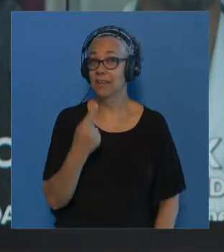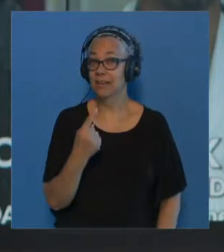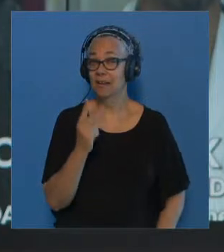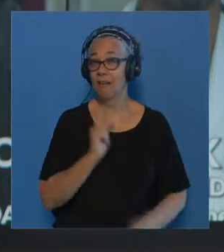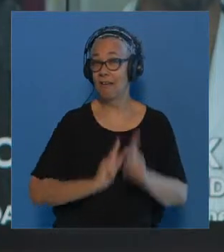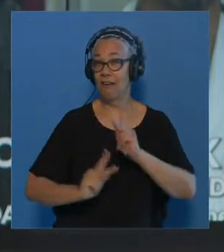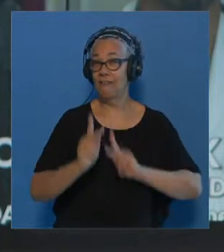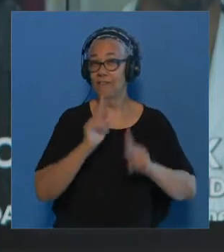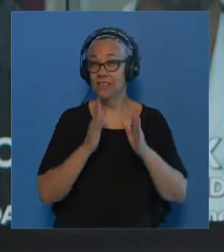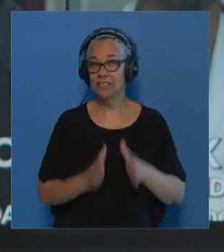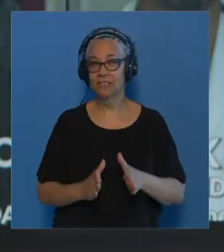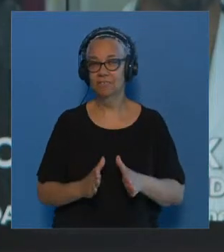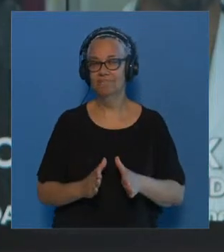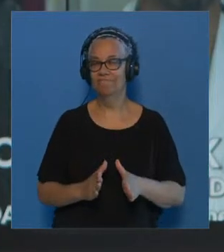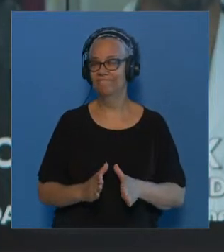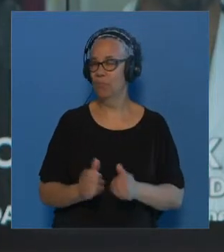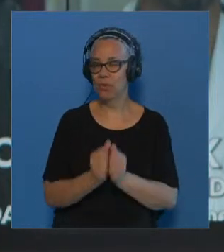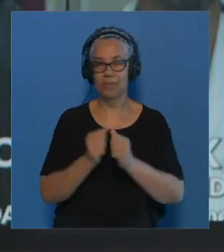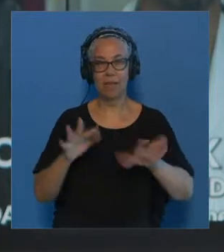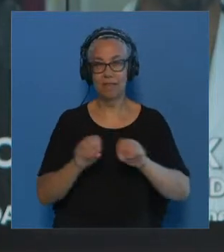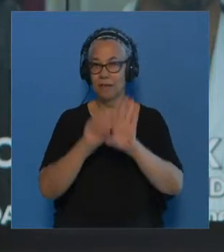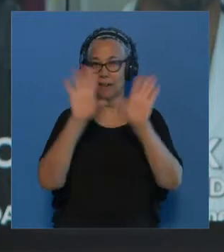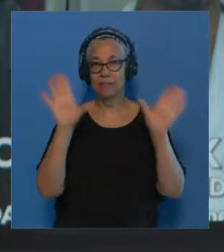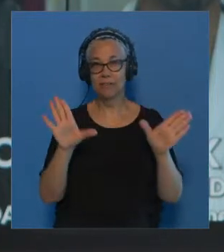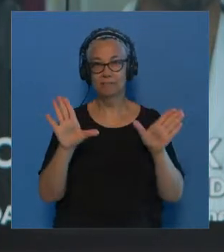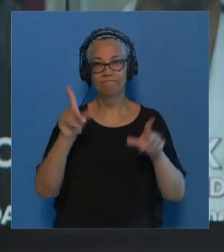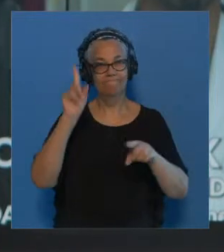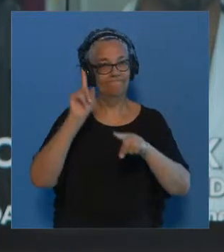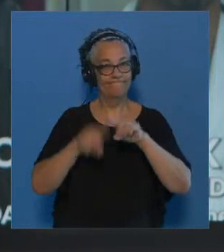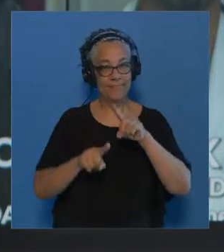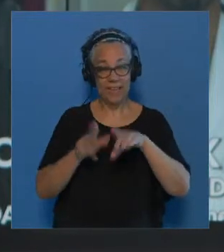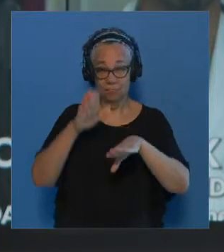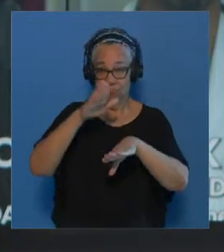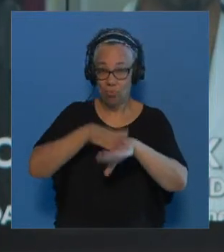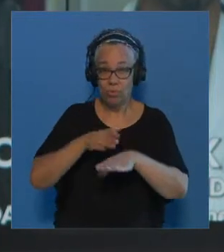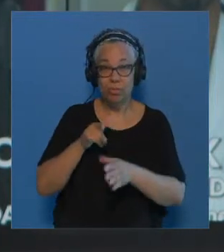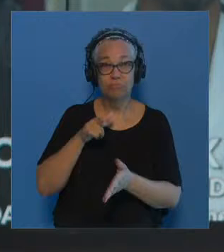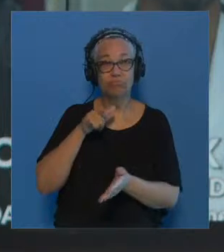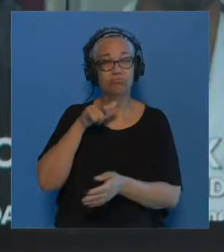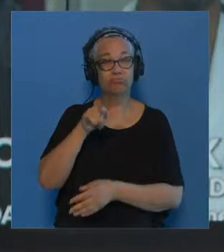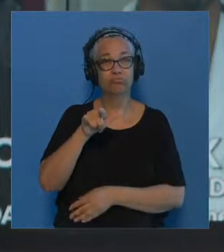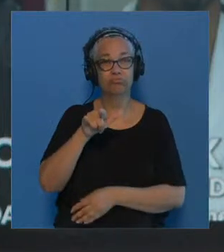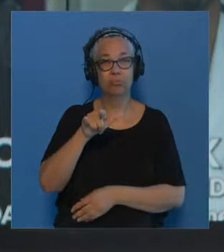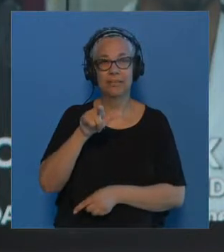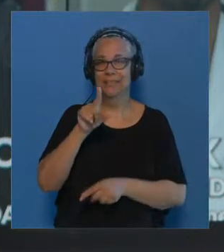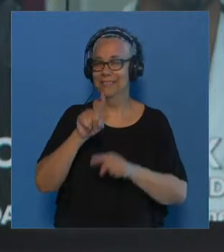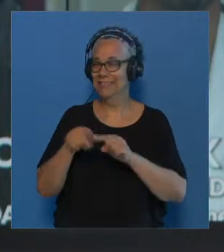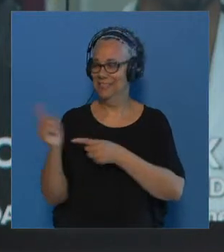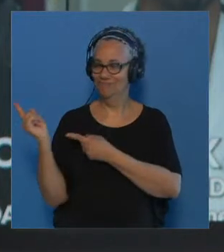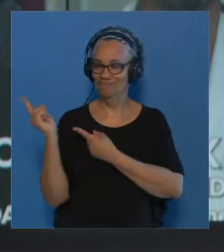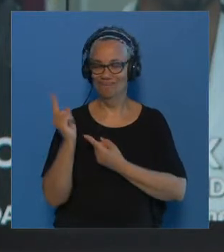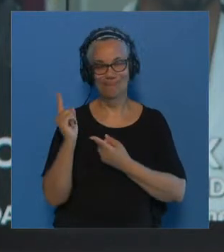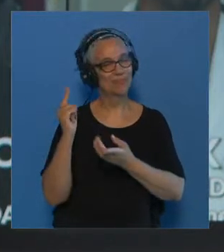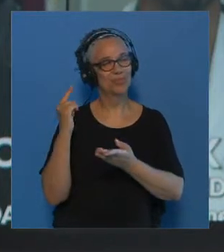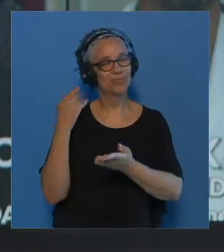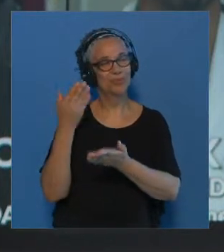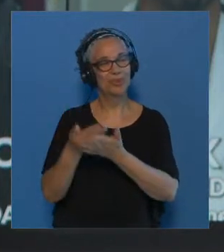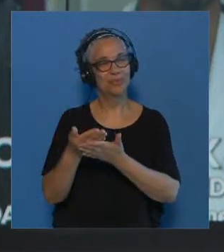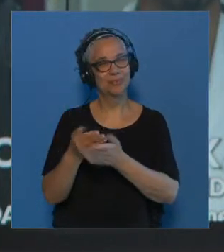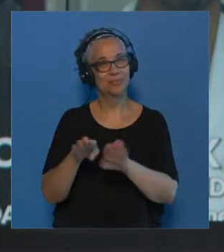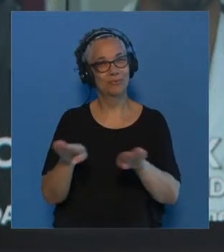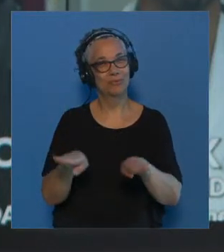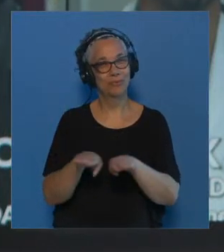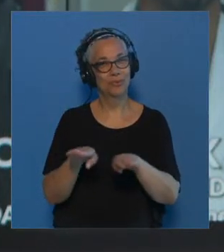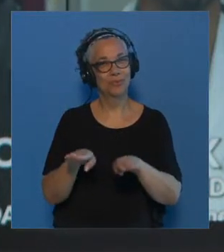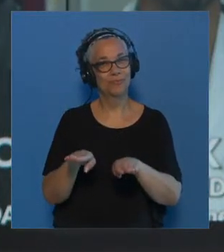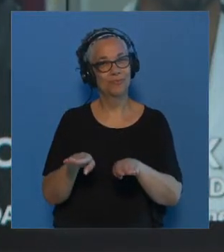visitor that does not have clearance will not be boarded and therefore will not be allowed to come to Bermuda. We also